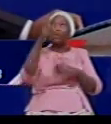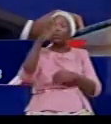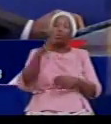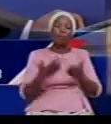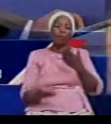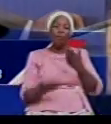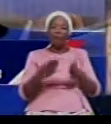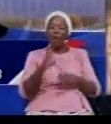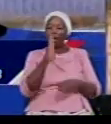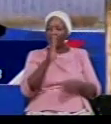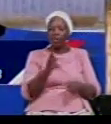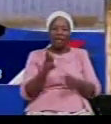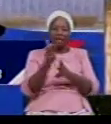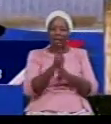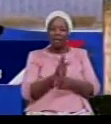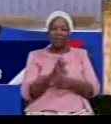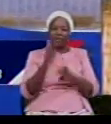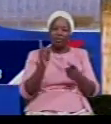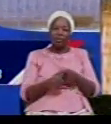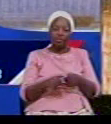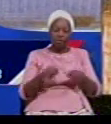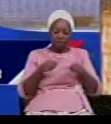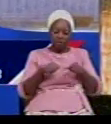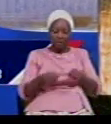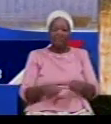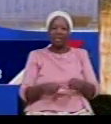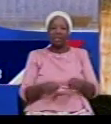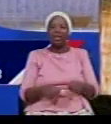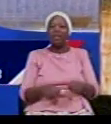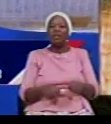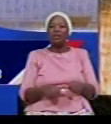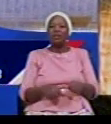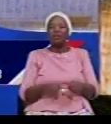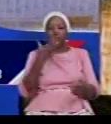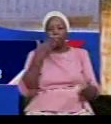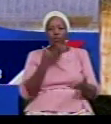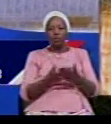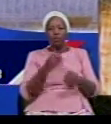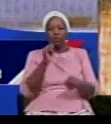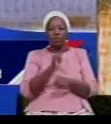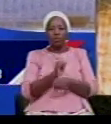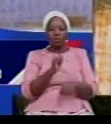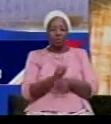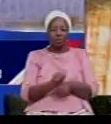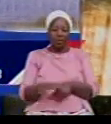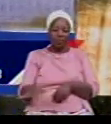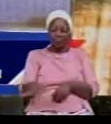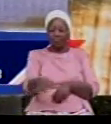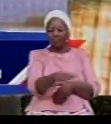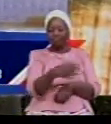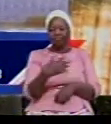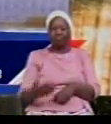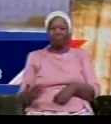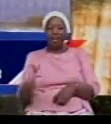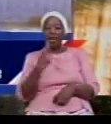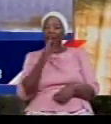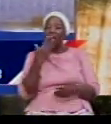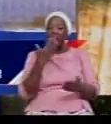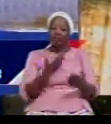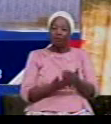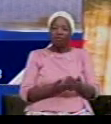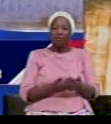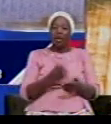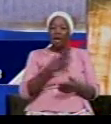be careful to maintain good works. These things are good